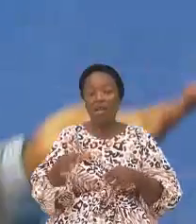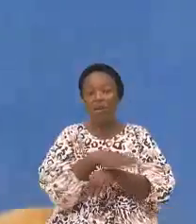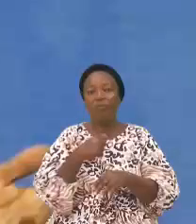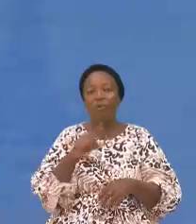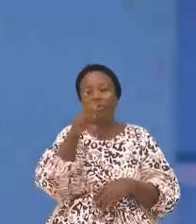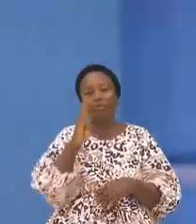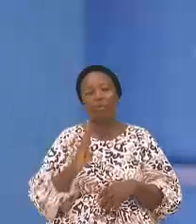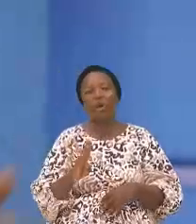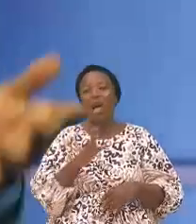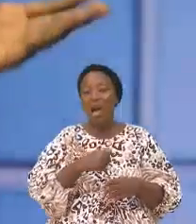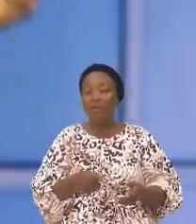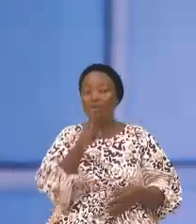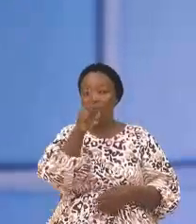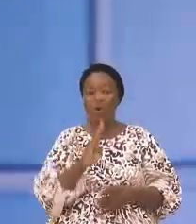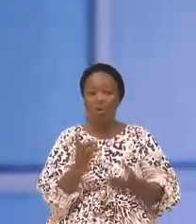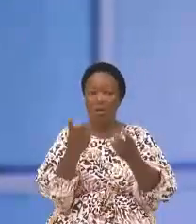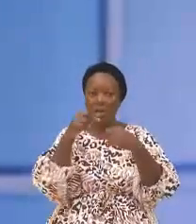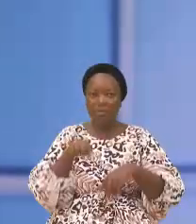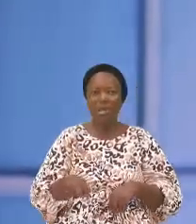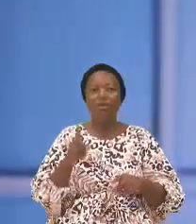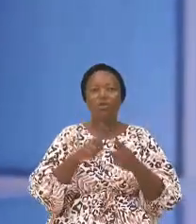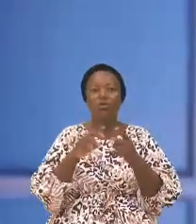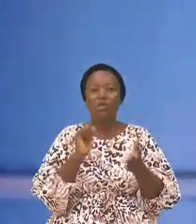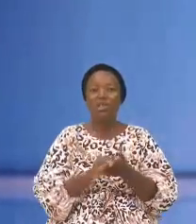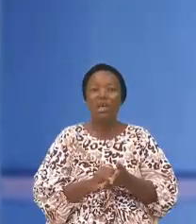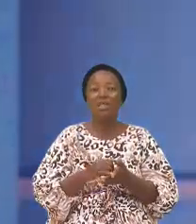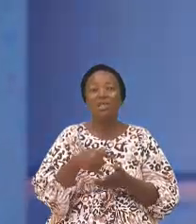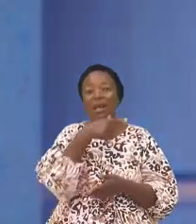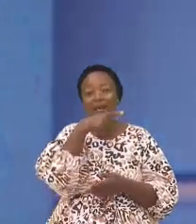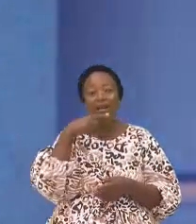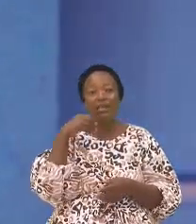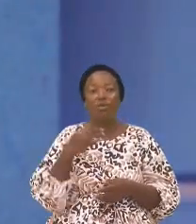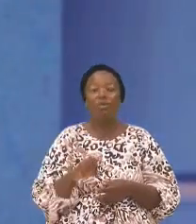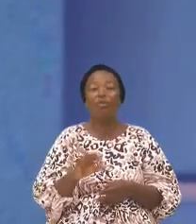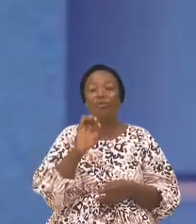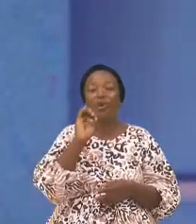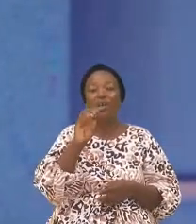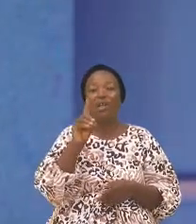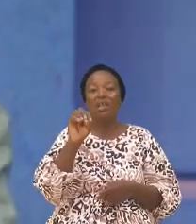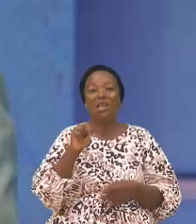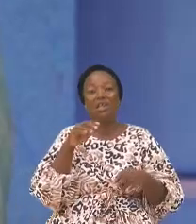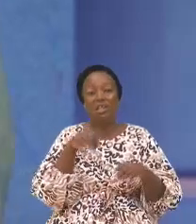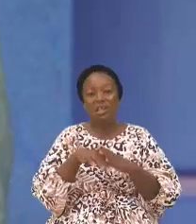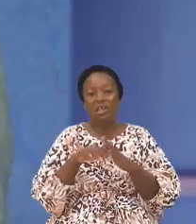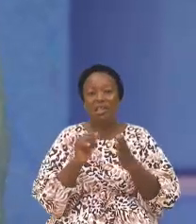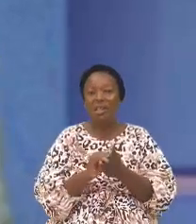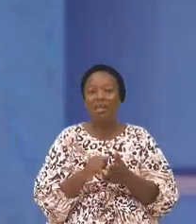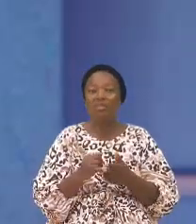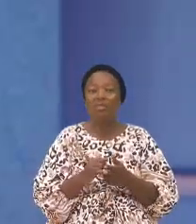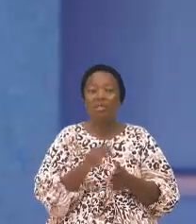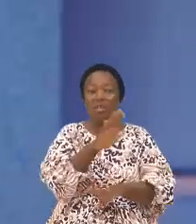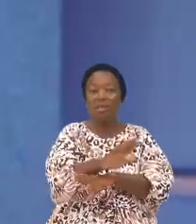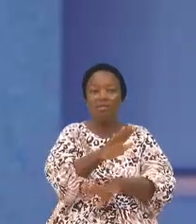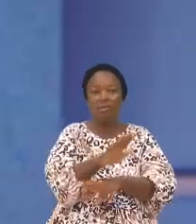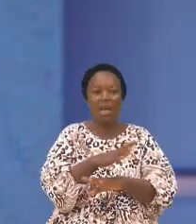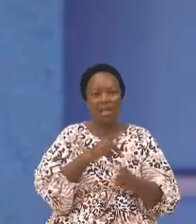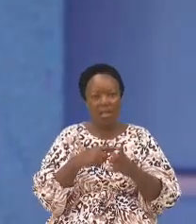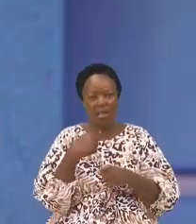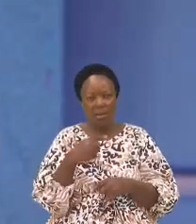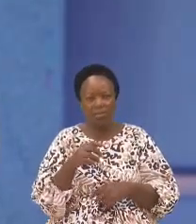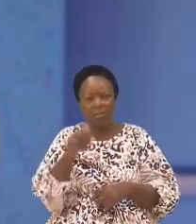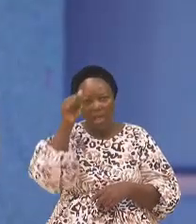of the covering of God. And God came down to that Garden of Eden in the cool of the